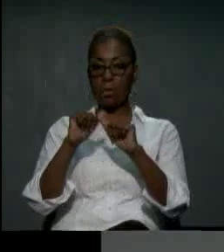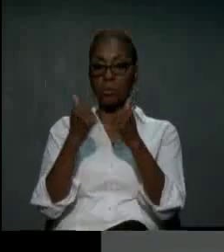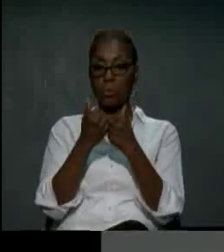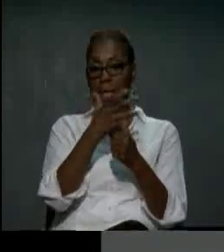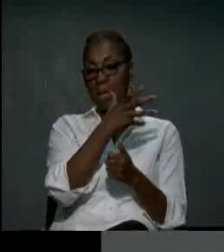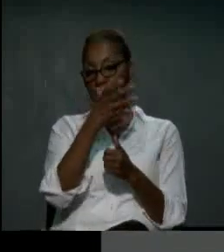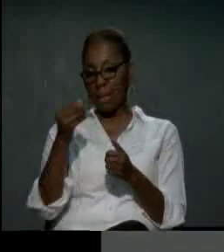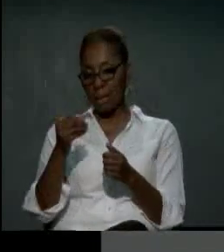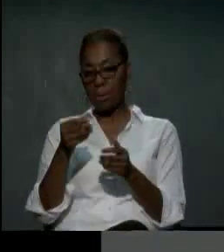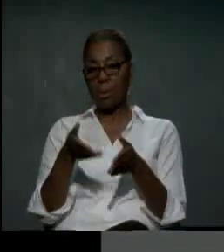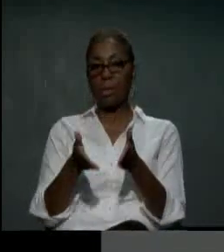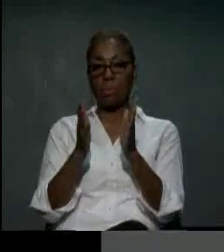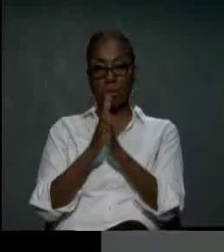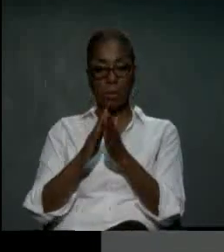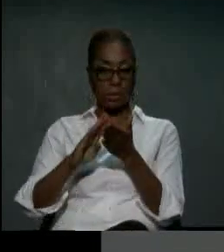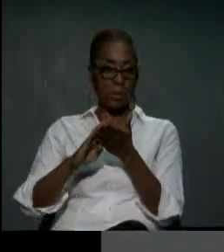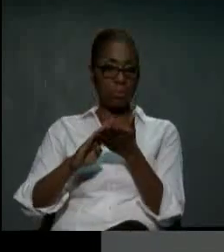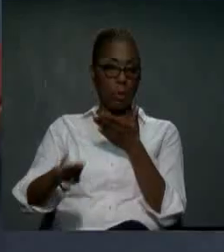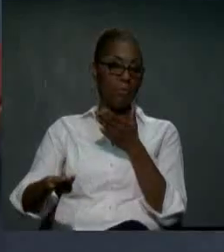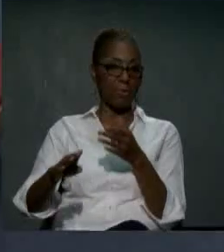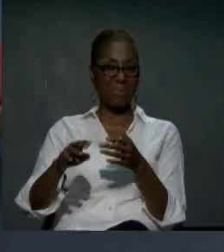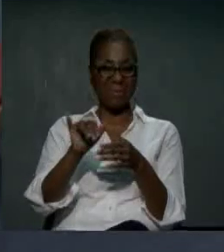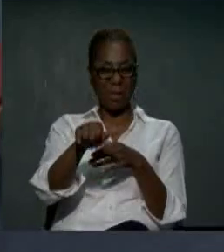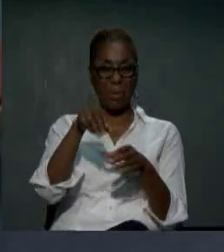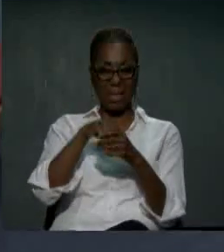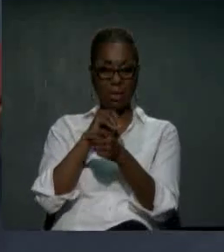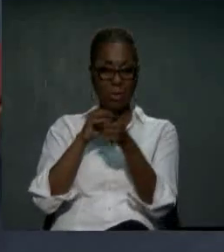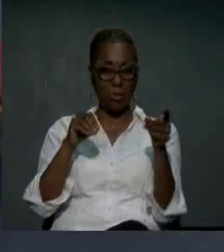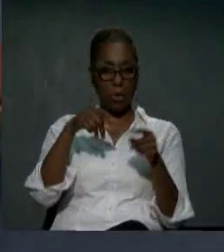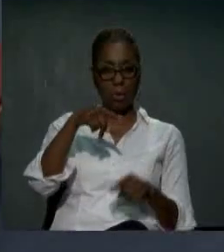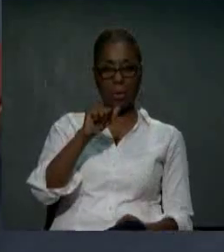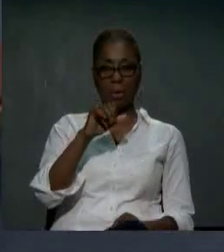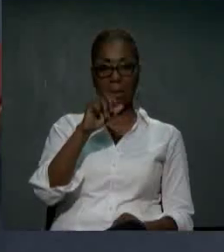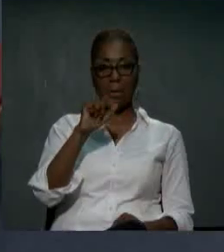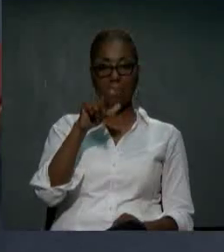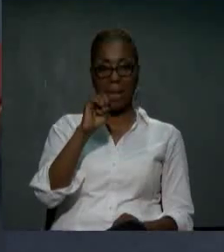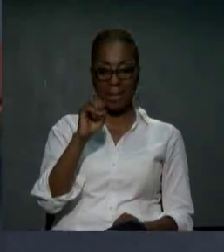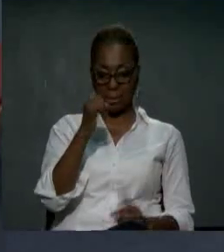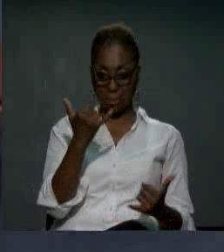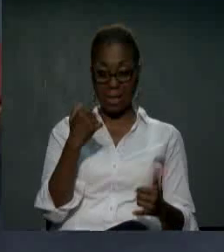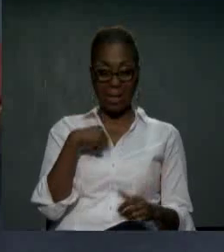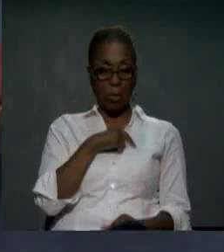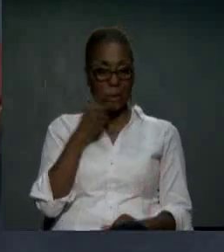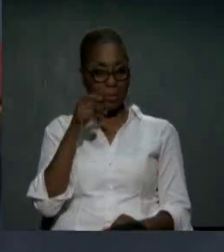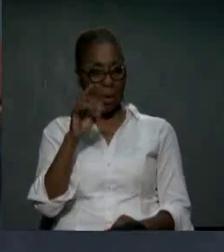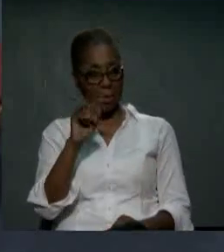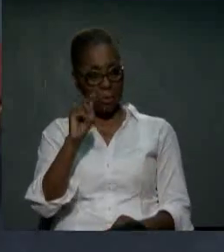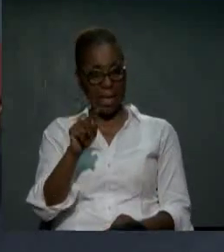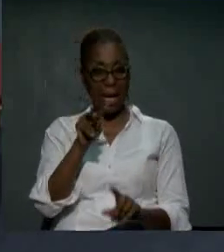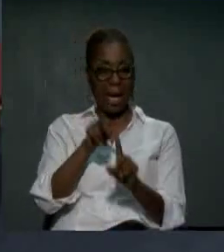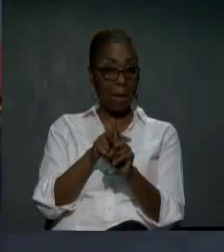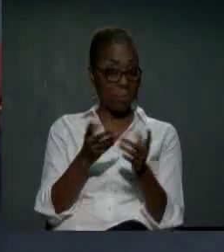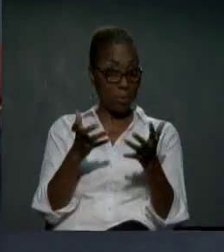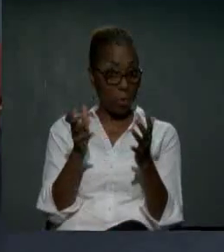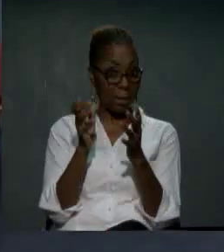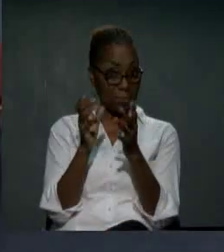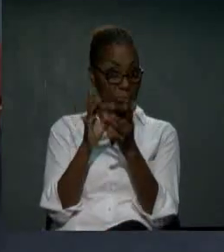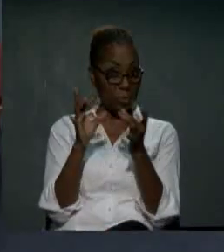of the required street improvements, and that was in your package today. Yes, we saw that. Thank you. Applicant, would you like to